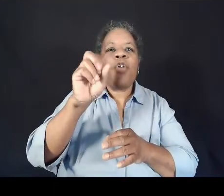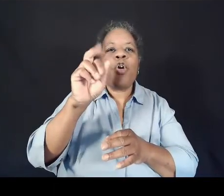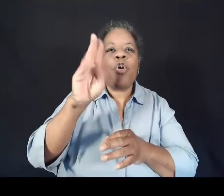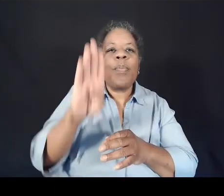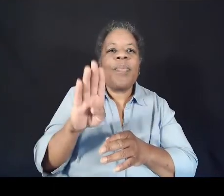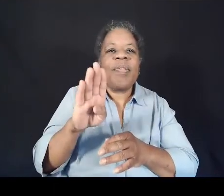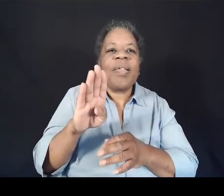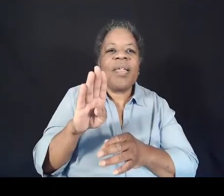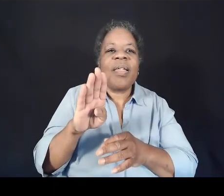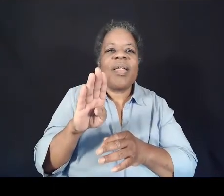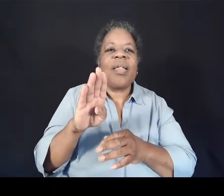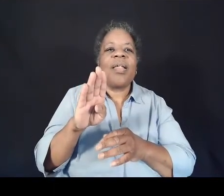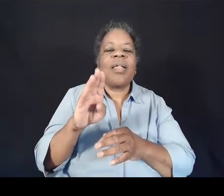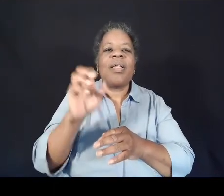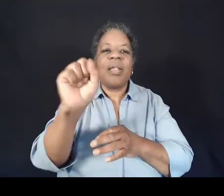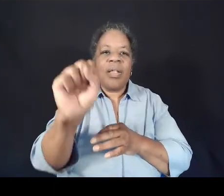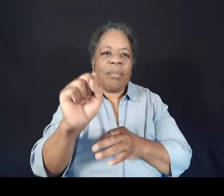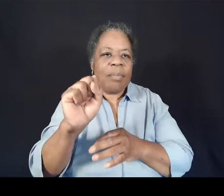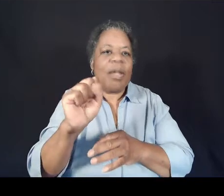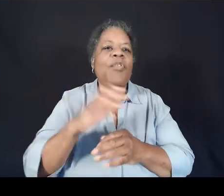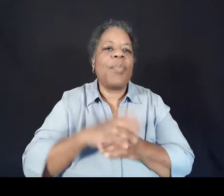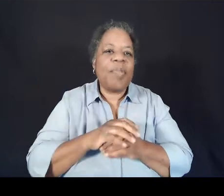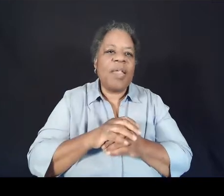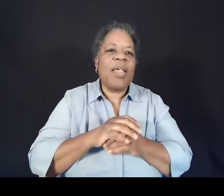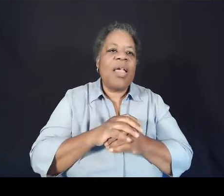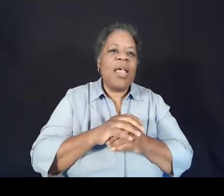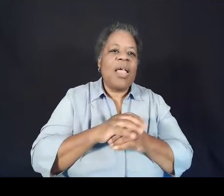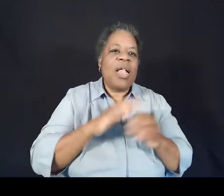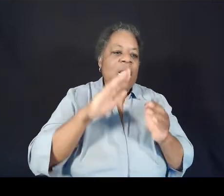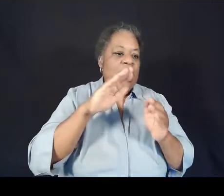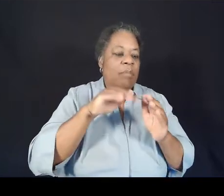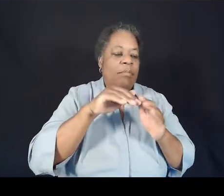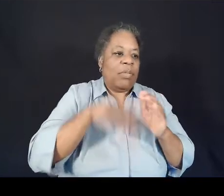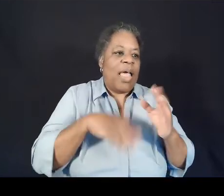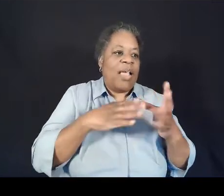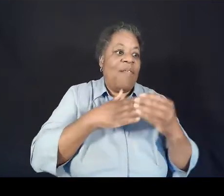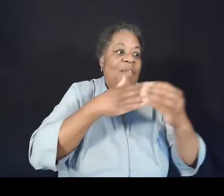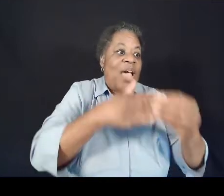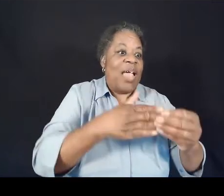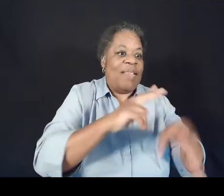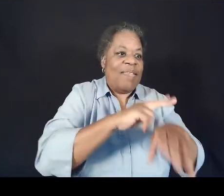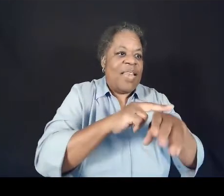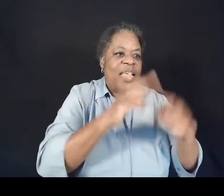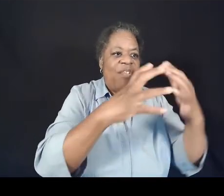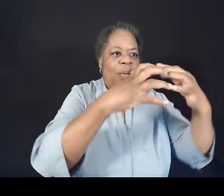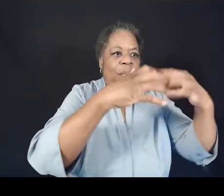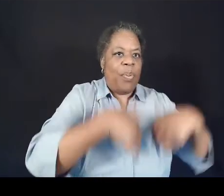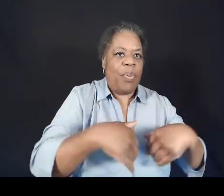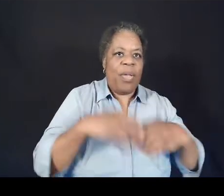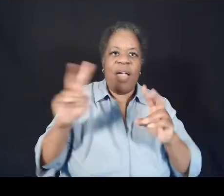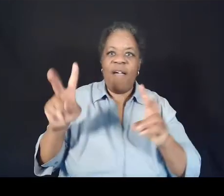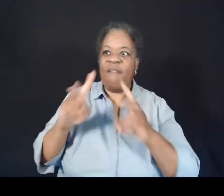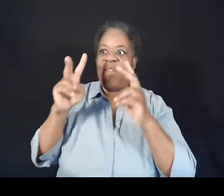For lack of guidance, a nation falls, but victory is won through many advisors.